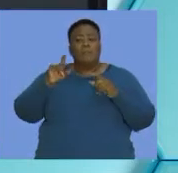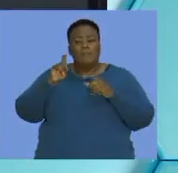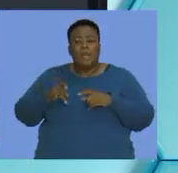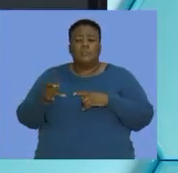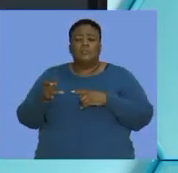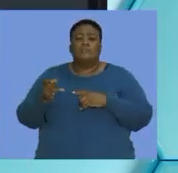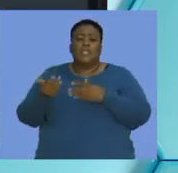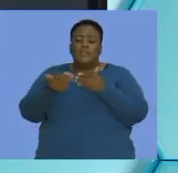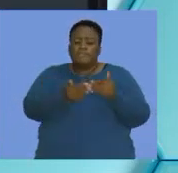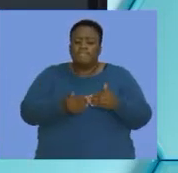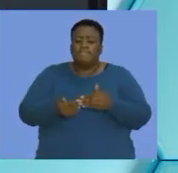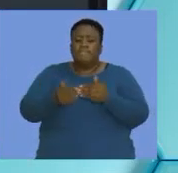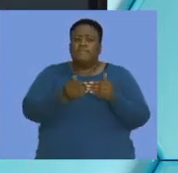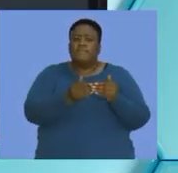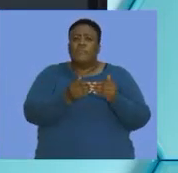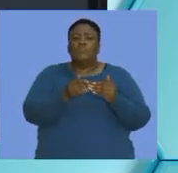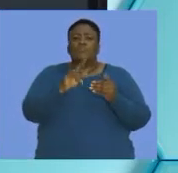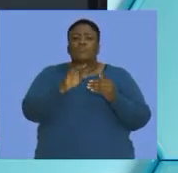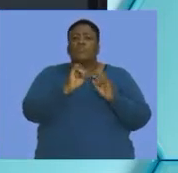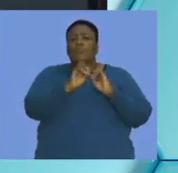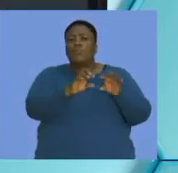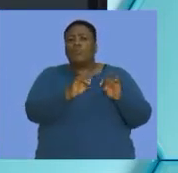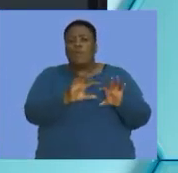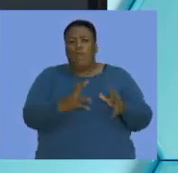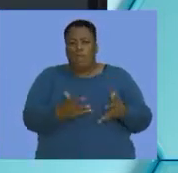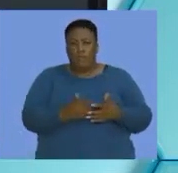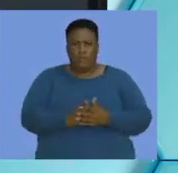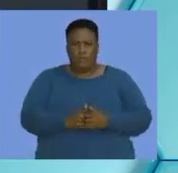cautious about how we dispose these.